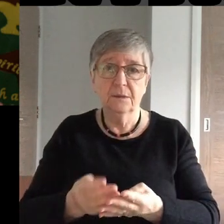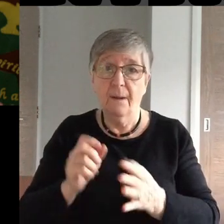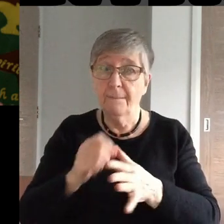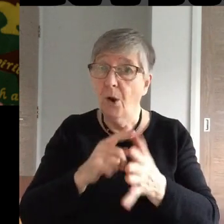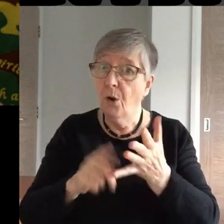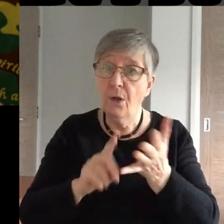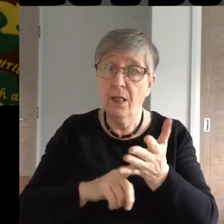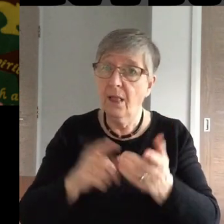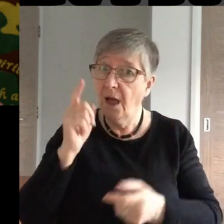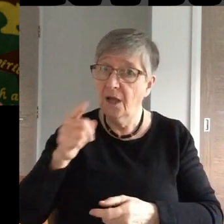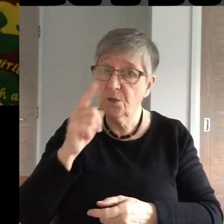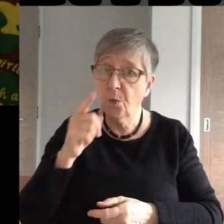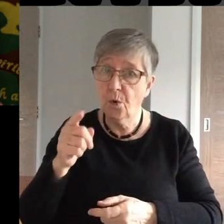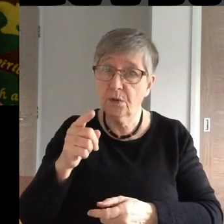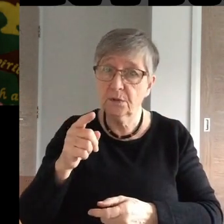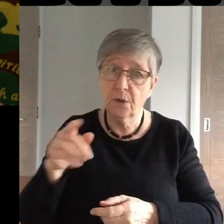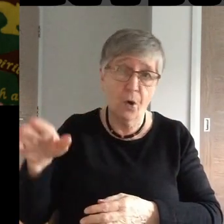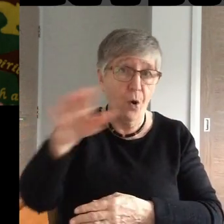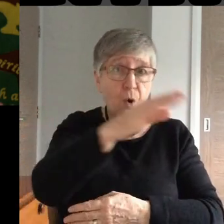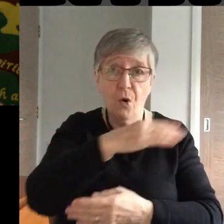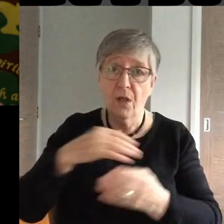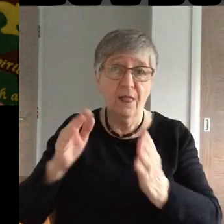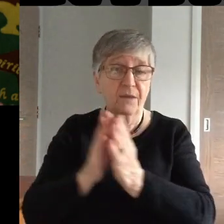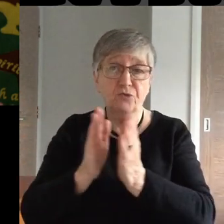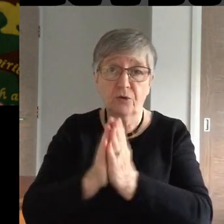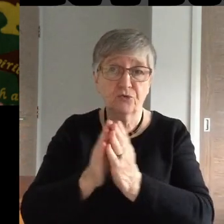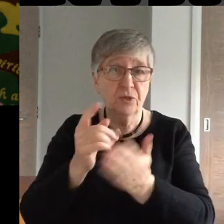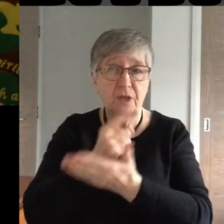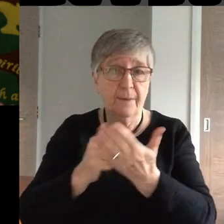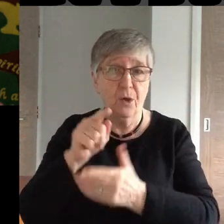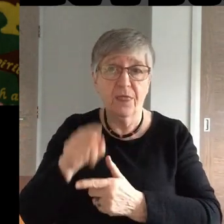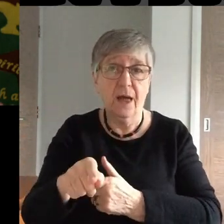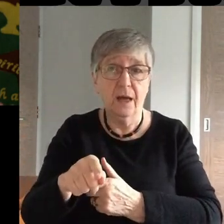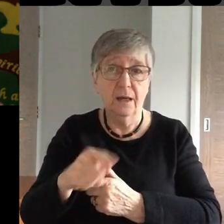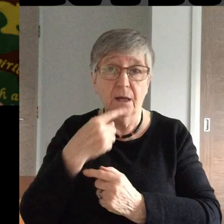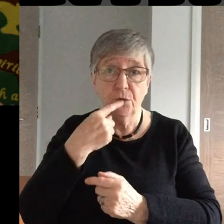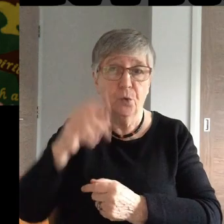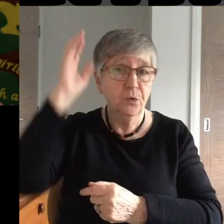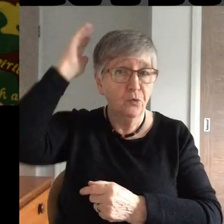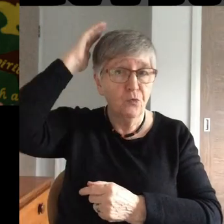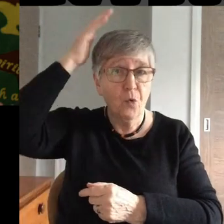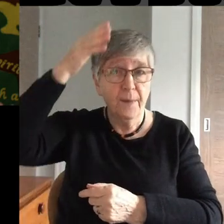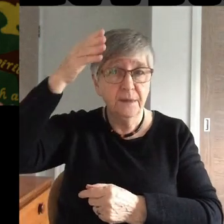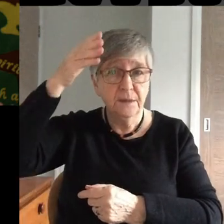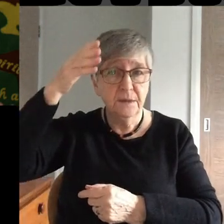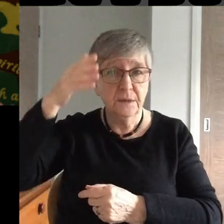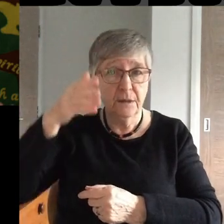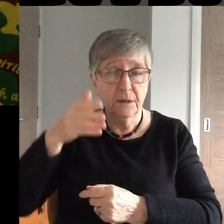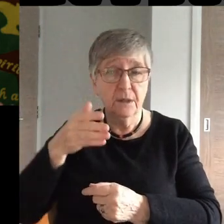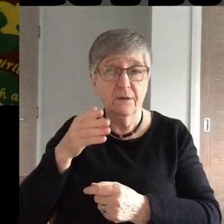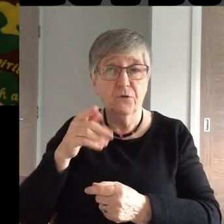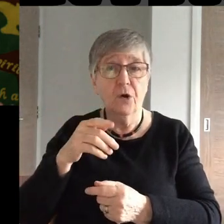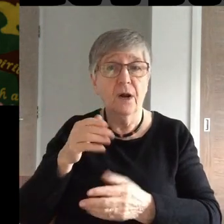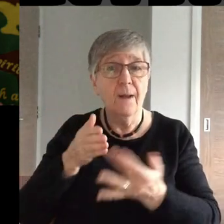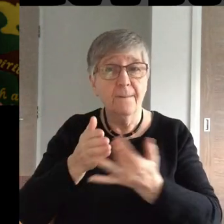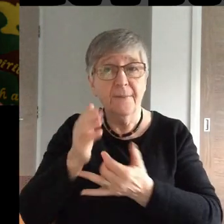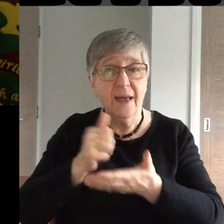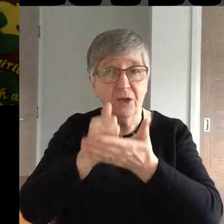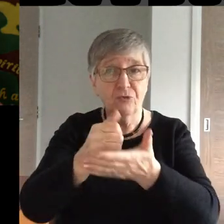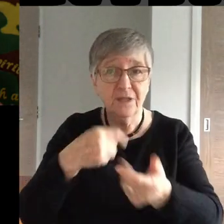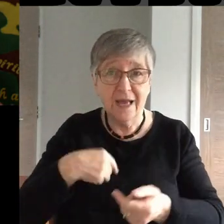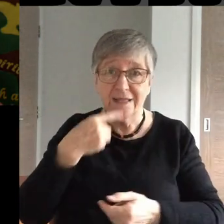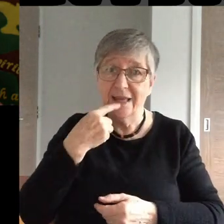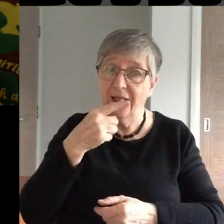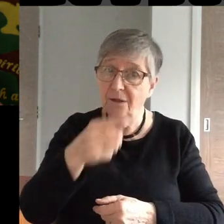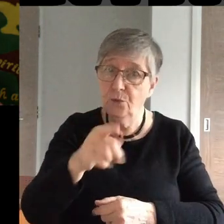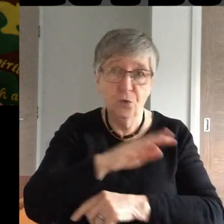fact, it's so rife that Paul has warned every single church about it. He said to the Romans in Romans 12, "For by grace given me, I say to every